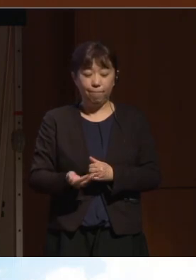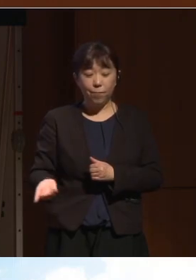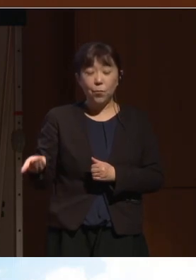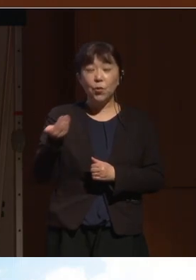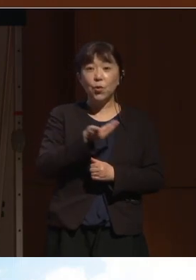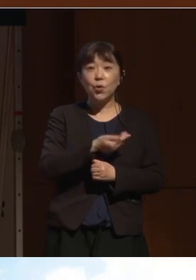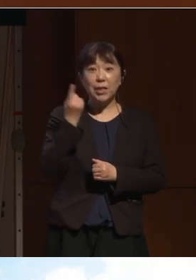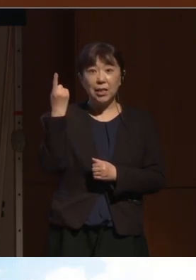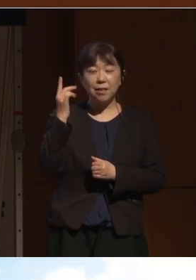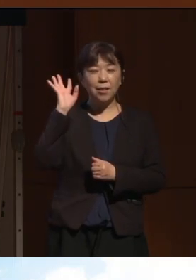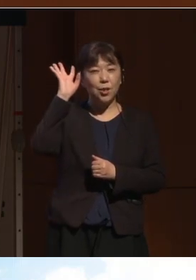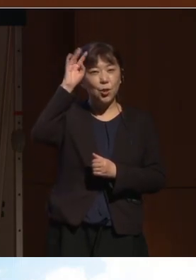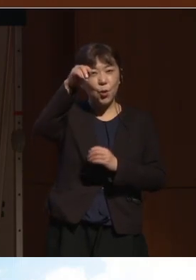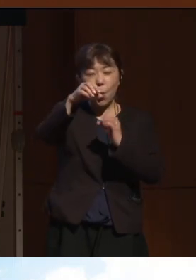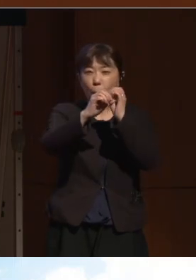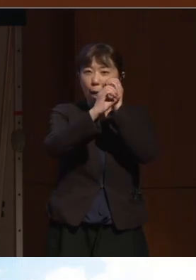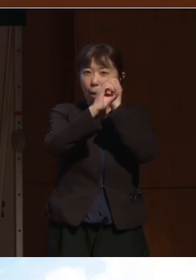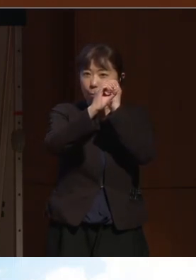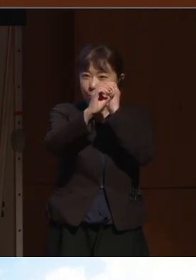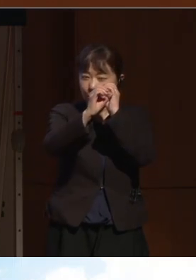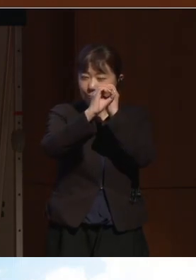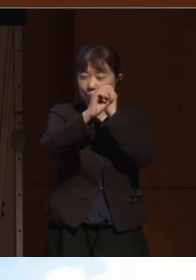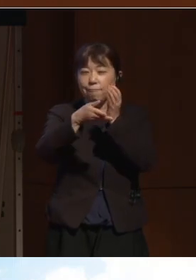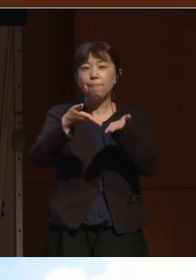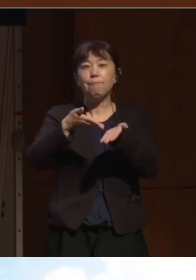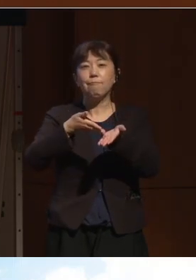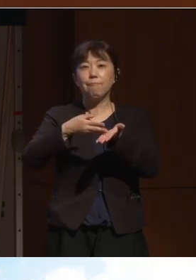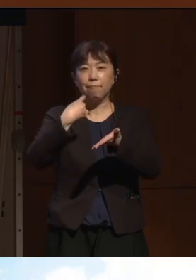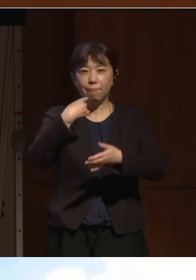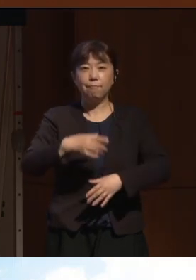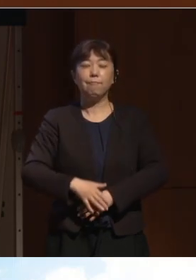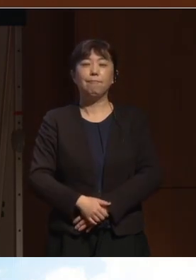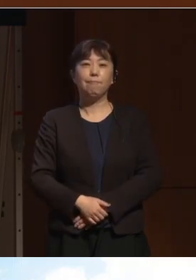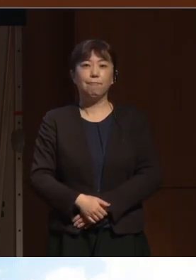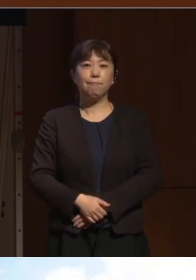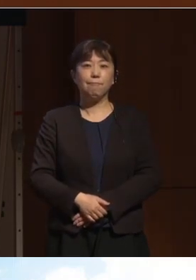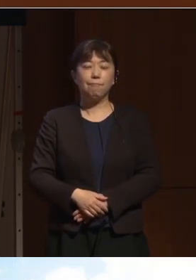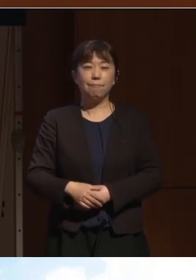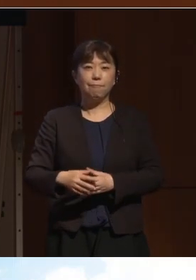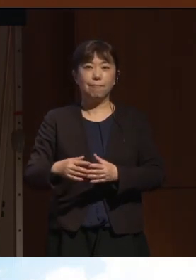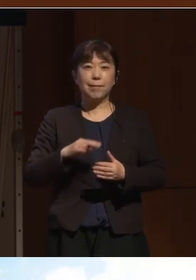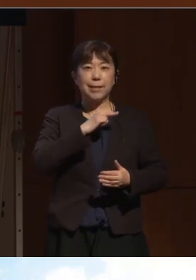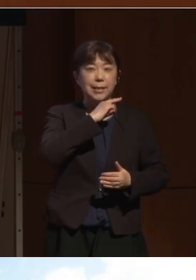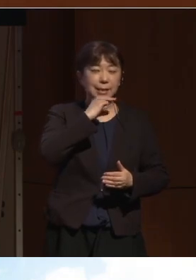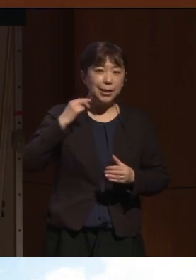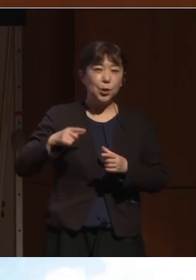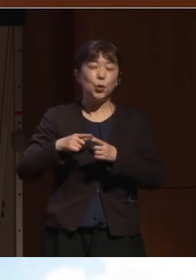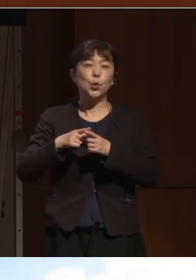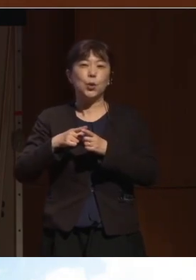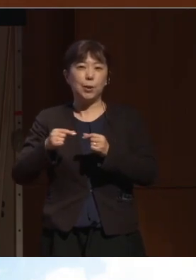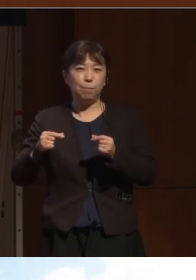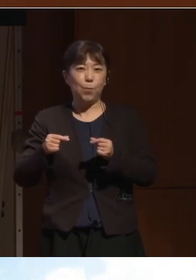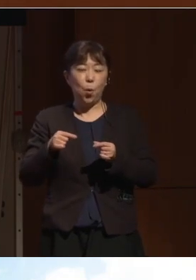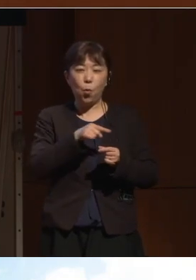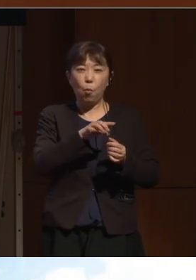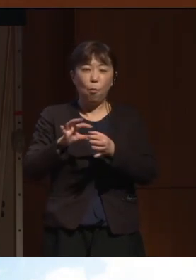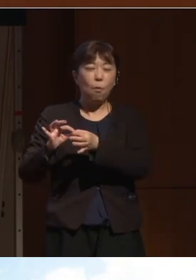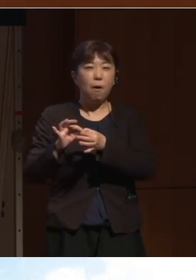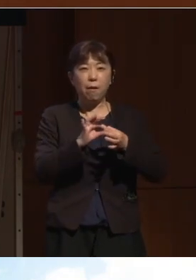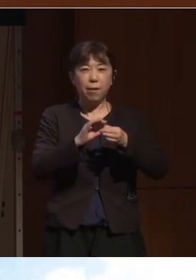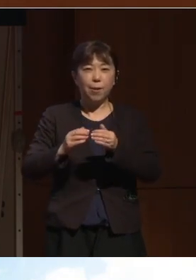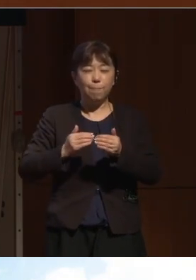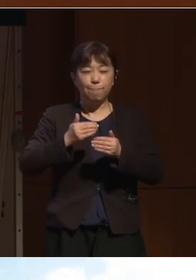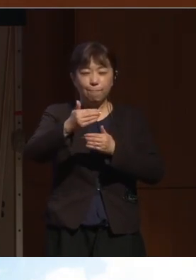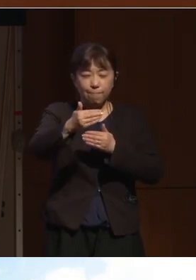long-term UK-Japan relationship on science and technology. This is the sort of the forward look. Where are we going together? So the